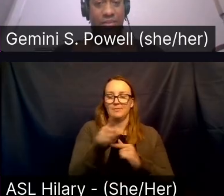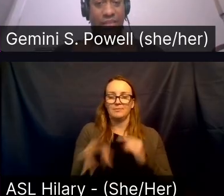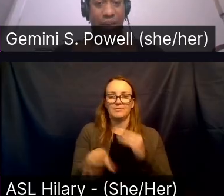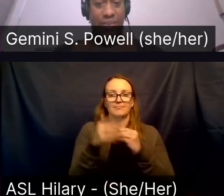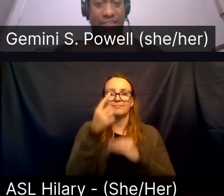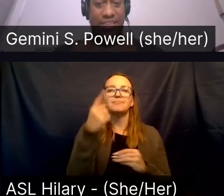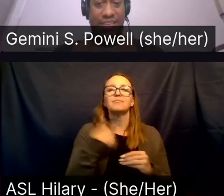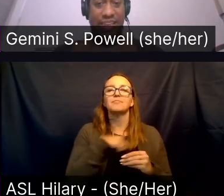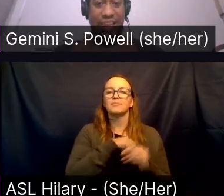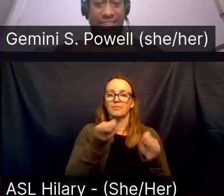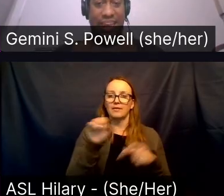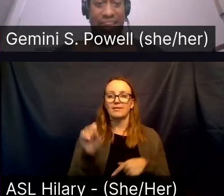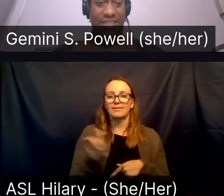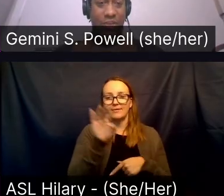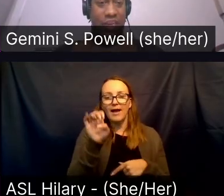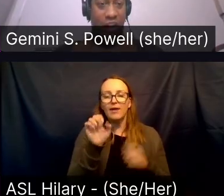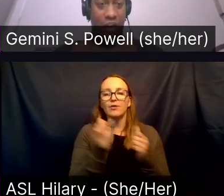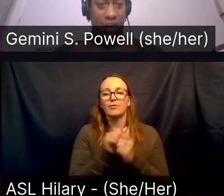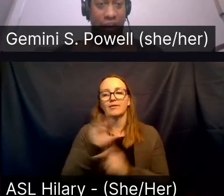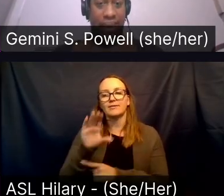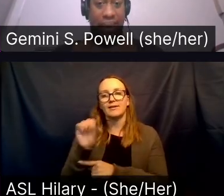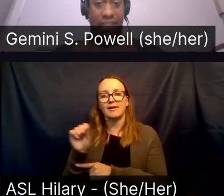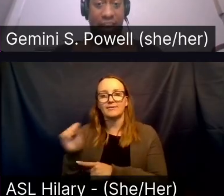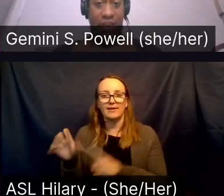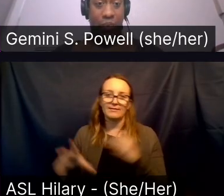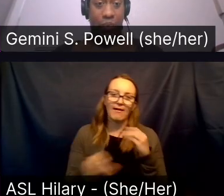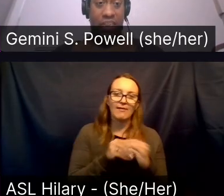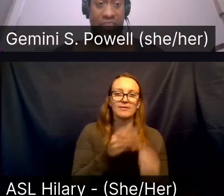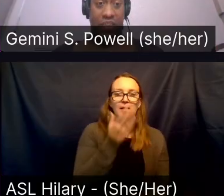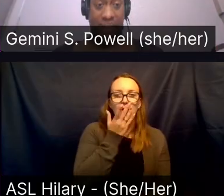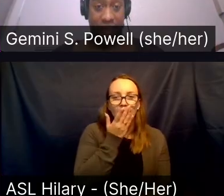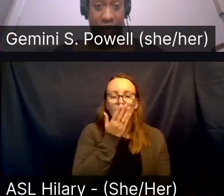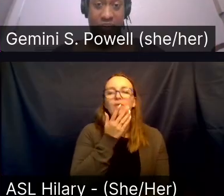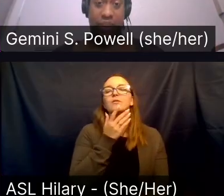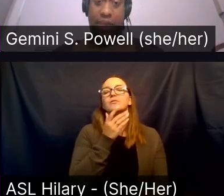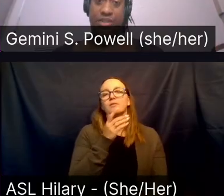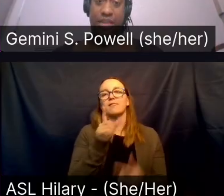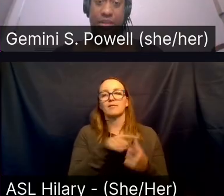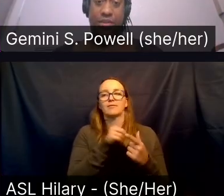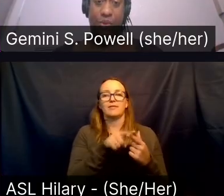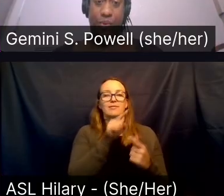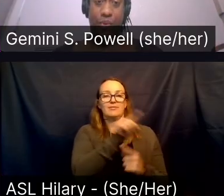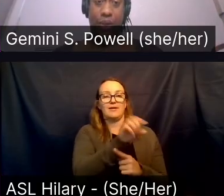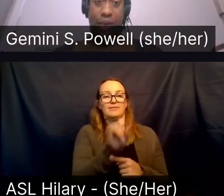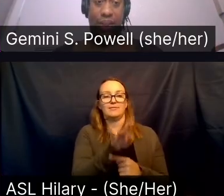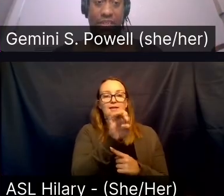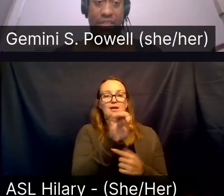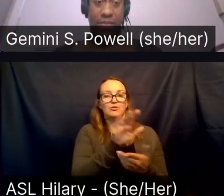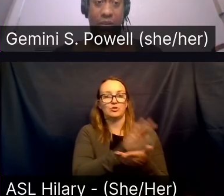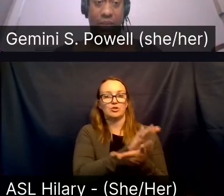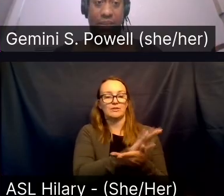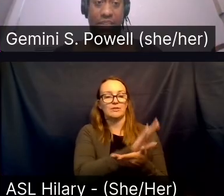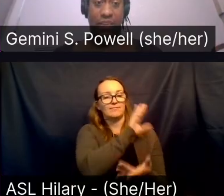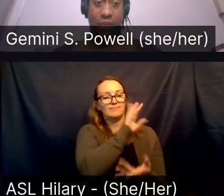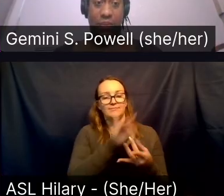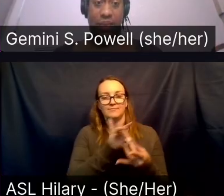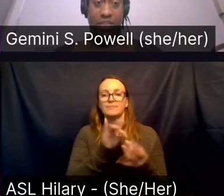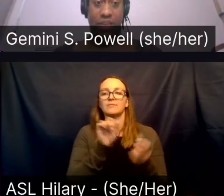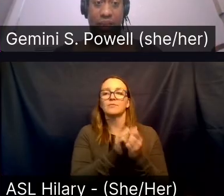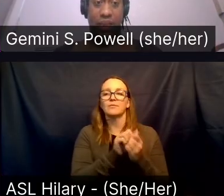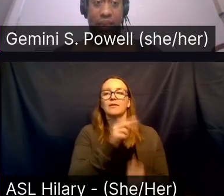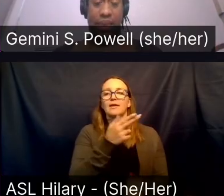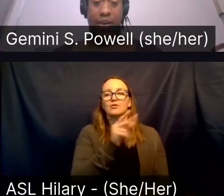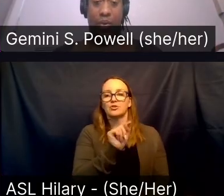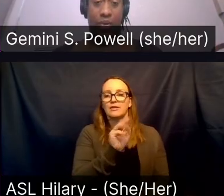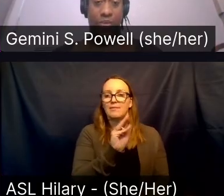style some of that with CSS, add some color, and then we'll need to link our style sheet to our HTML